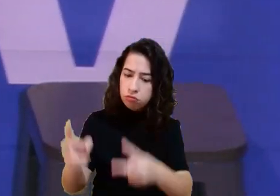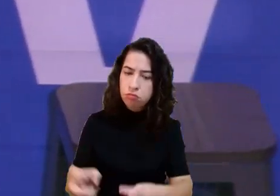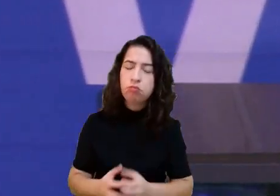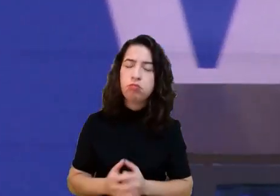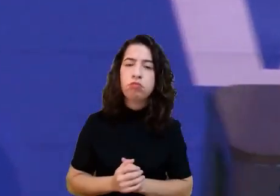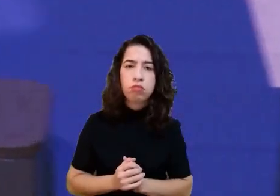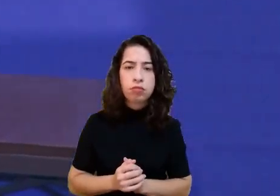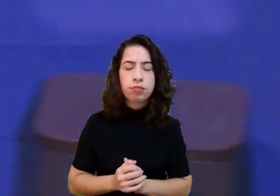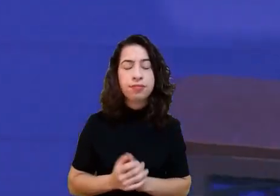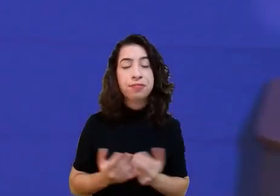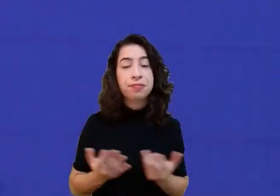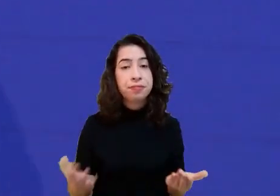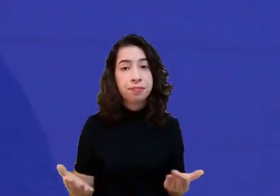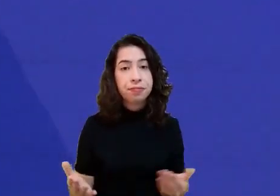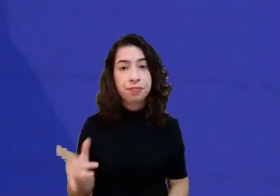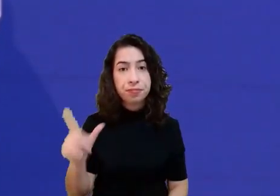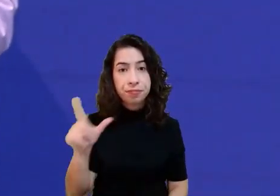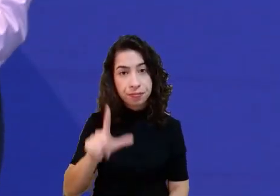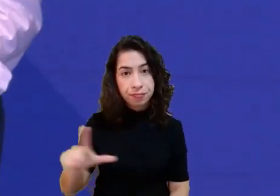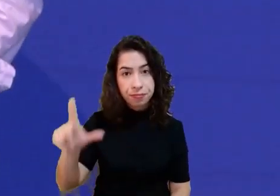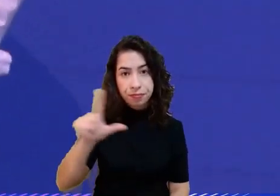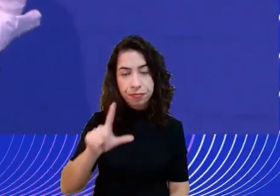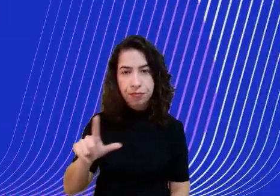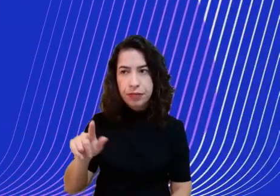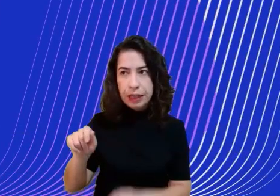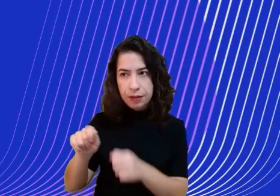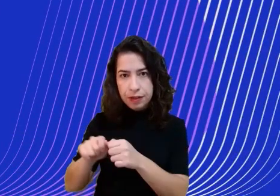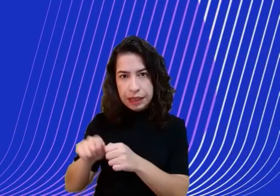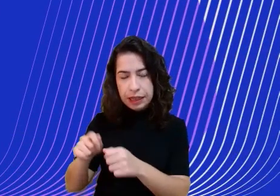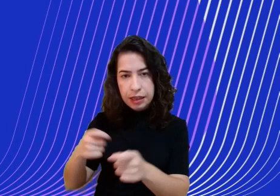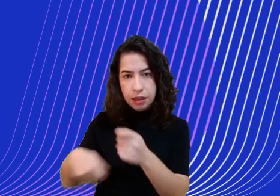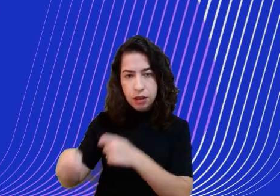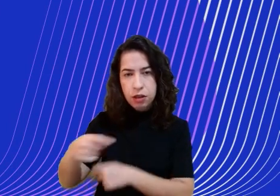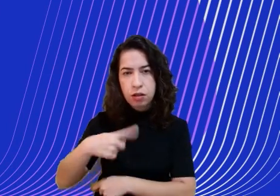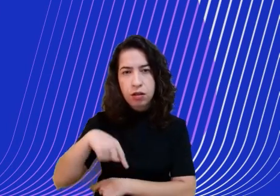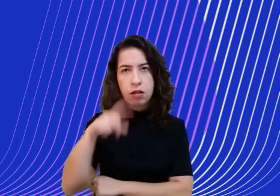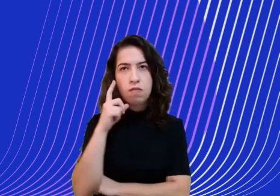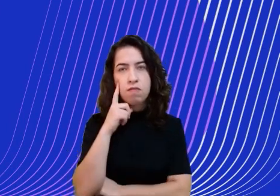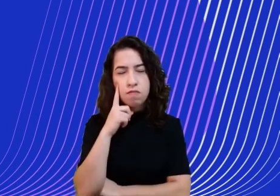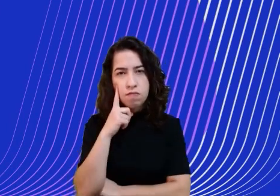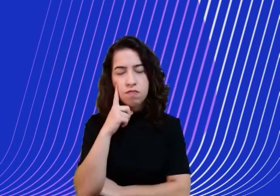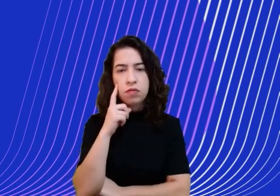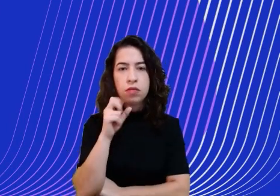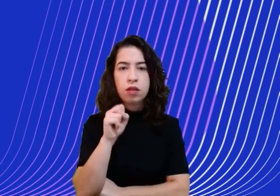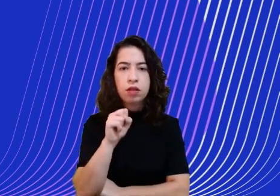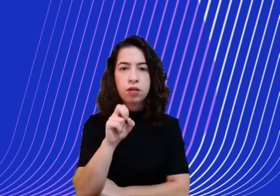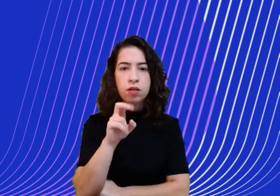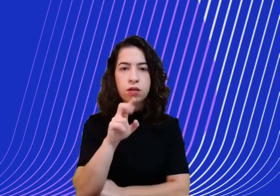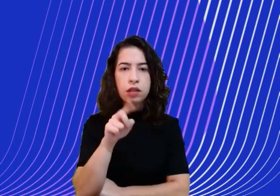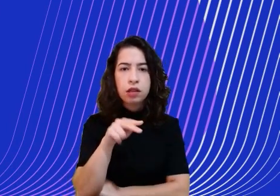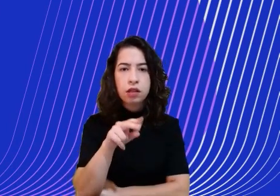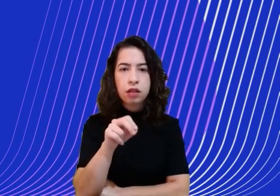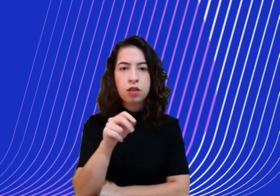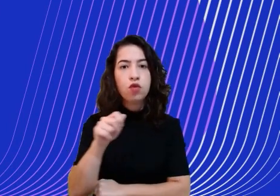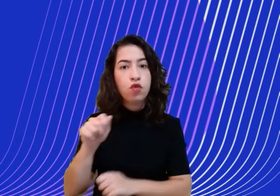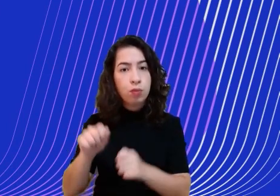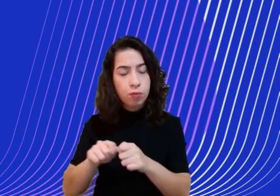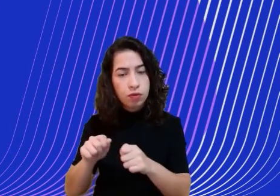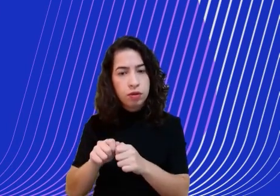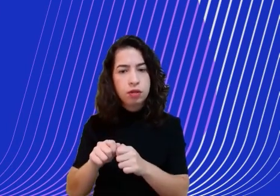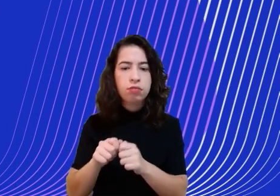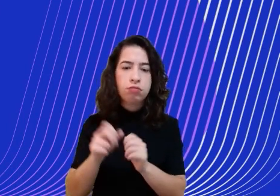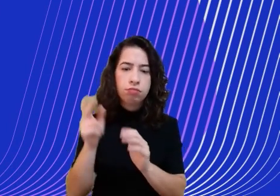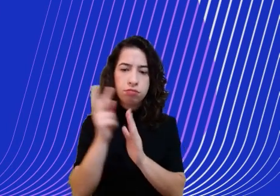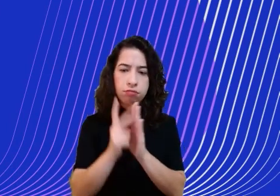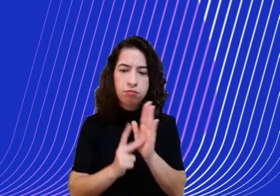that. So in this logic of building business, we thought that with Suzano, let's do, and a